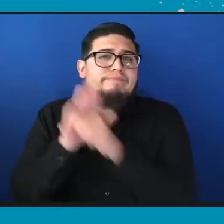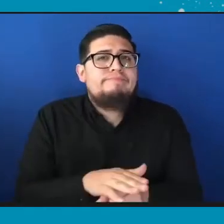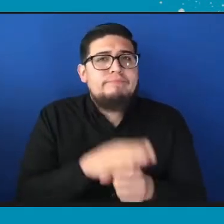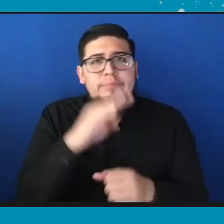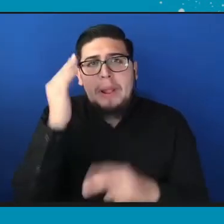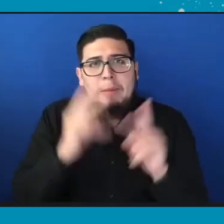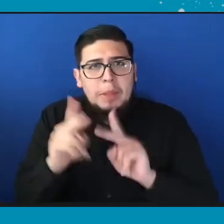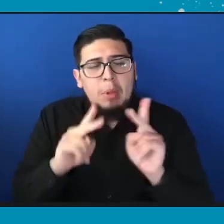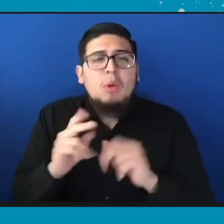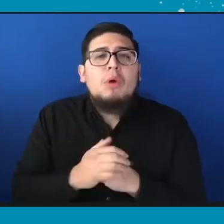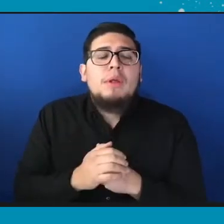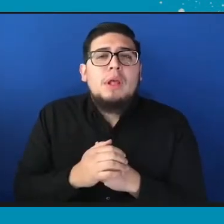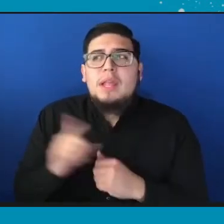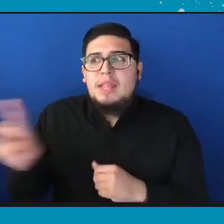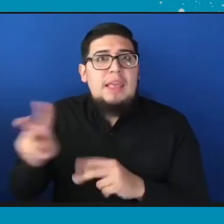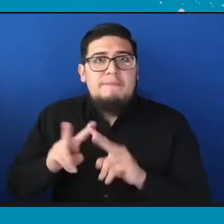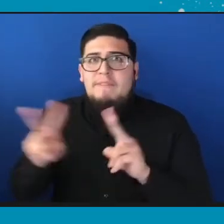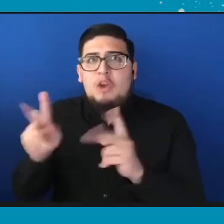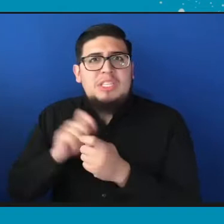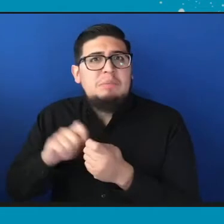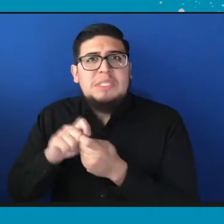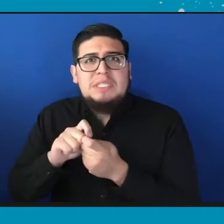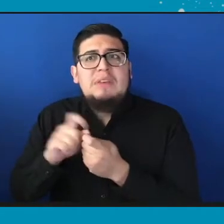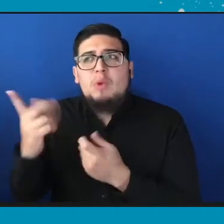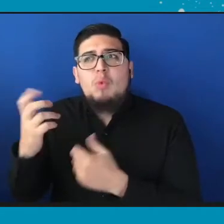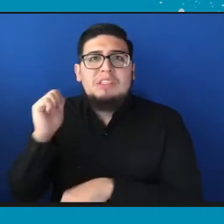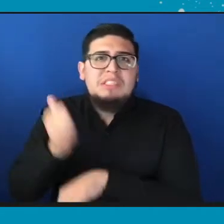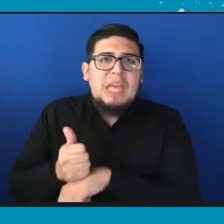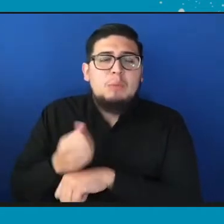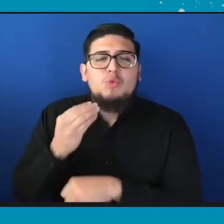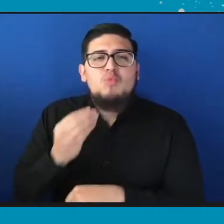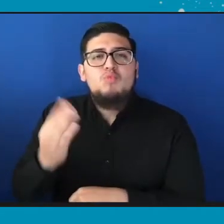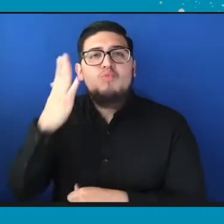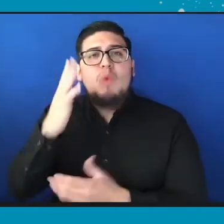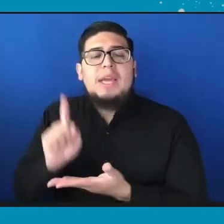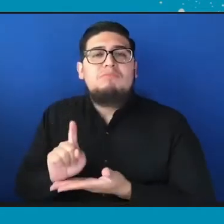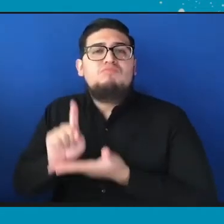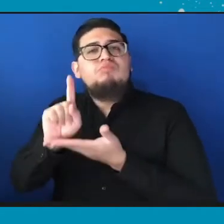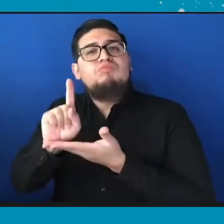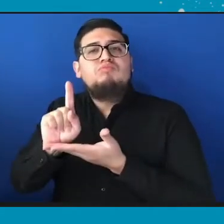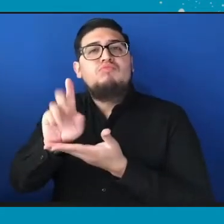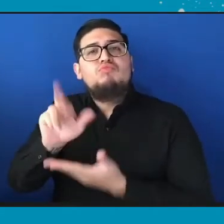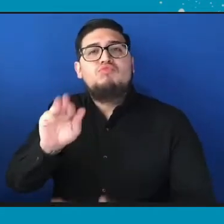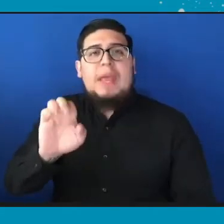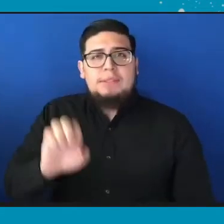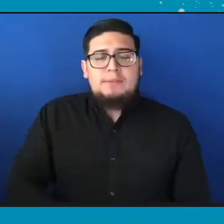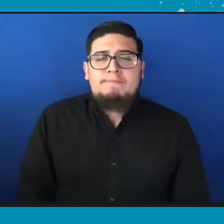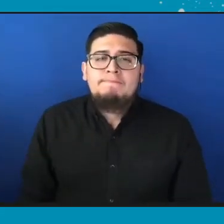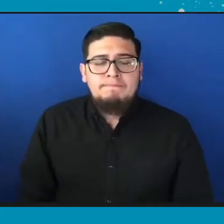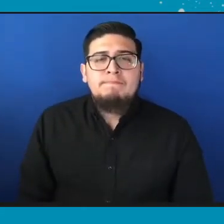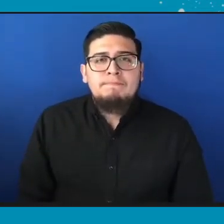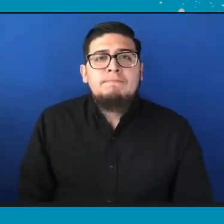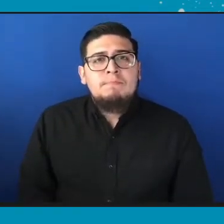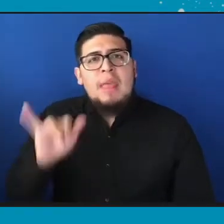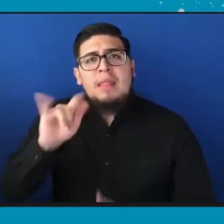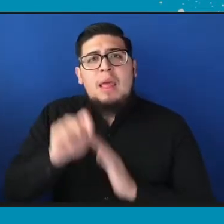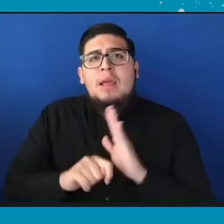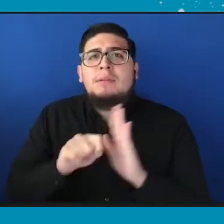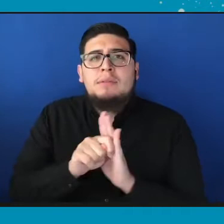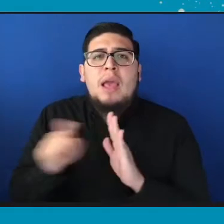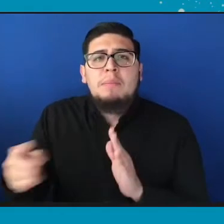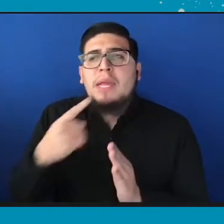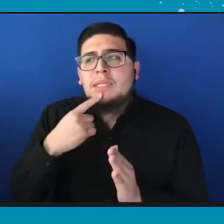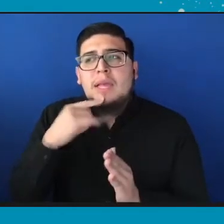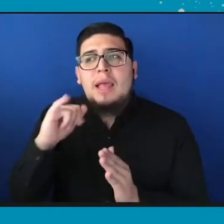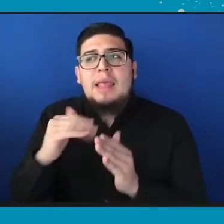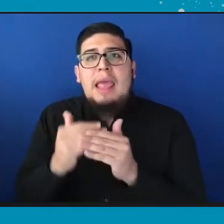to establish the supremacy of the white race. And at that time, they said to the extent to which it could be legally